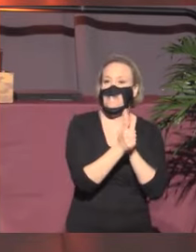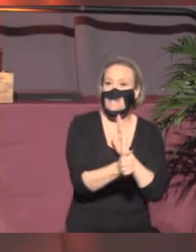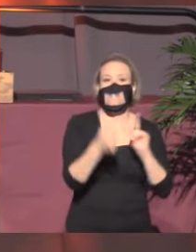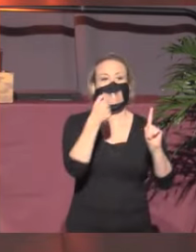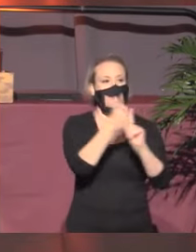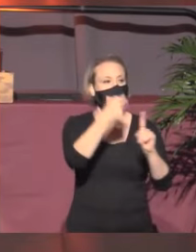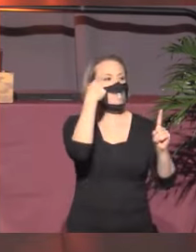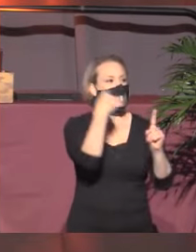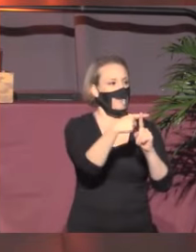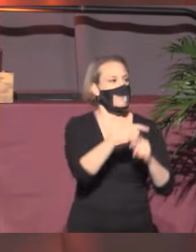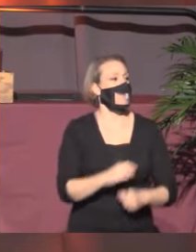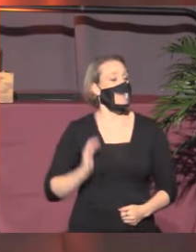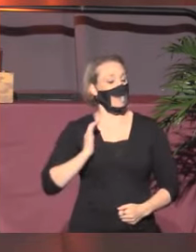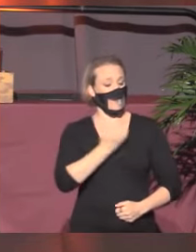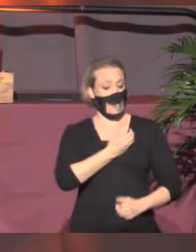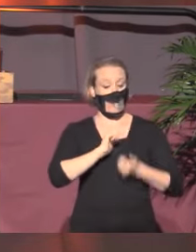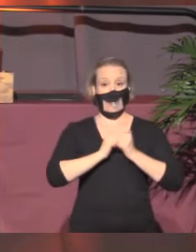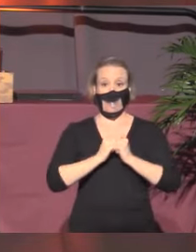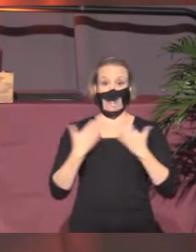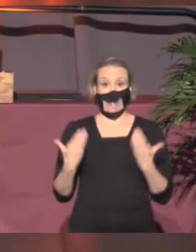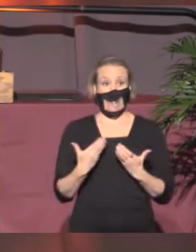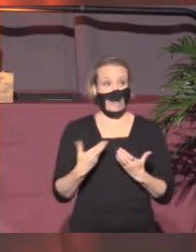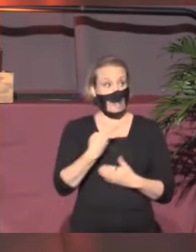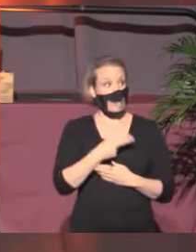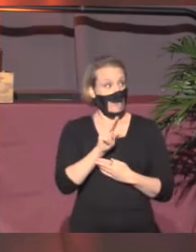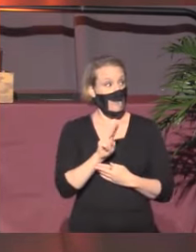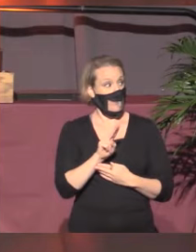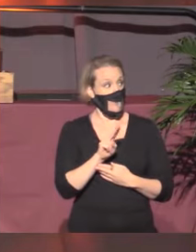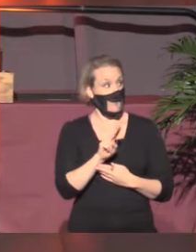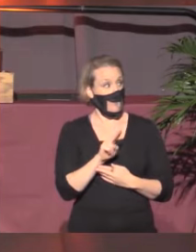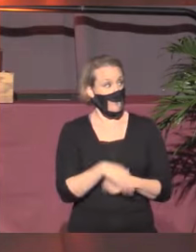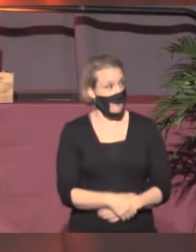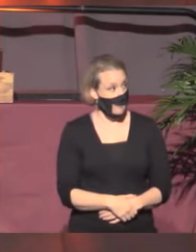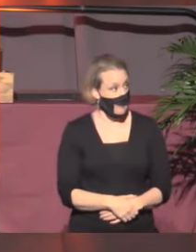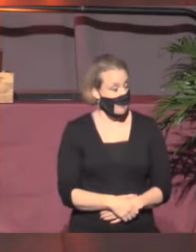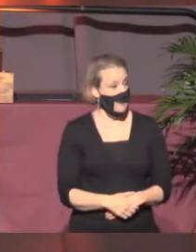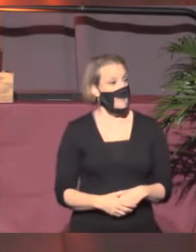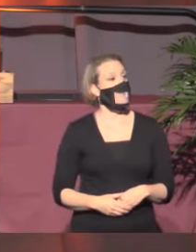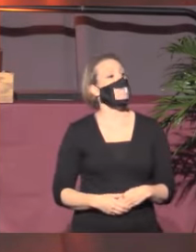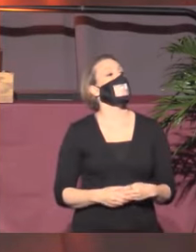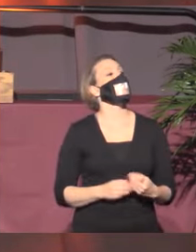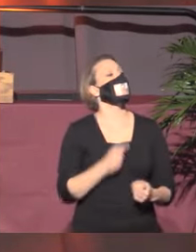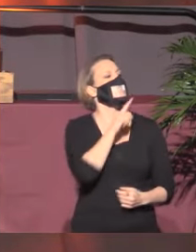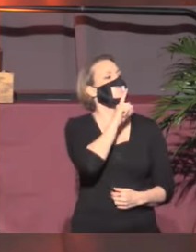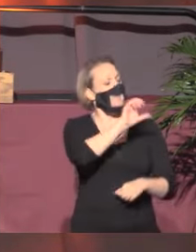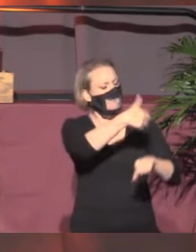campaign has been to help you solidly solidify your identity, who you are, what you stand